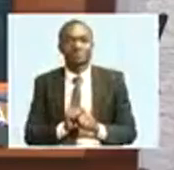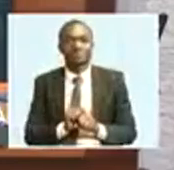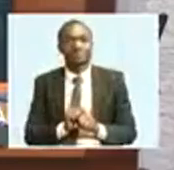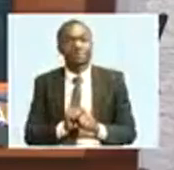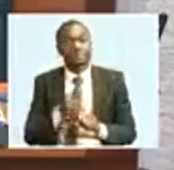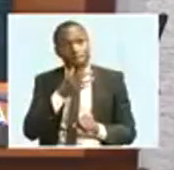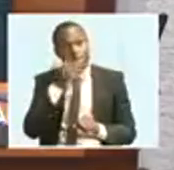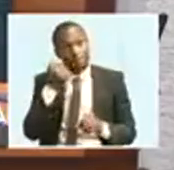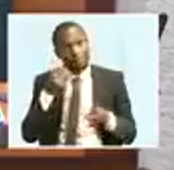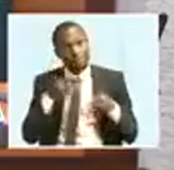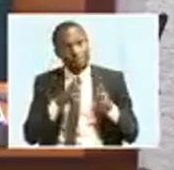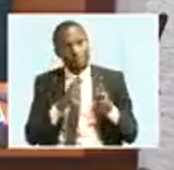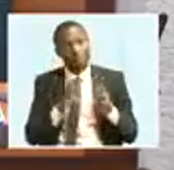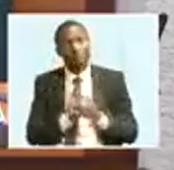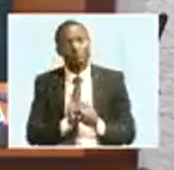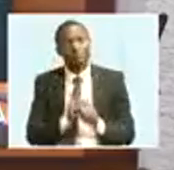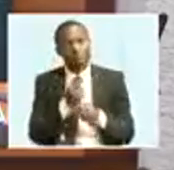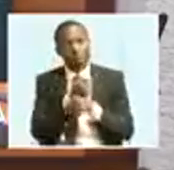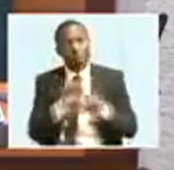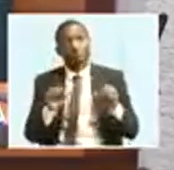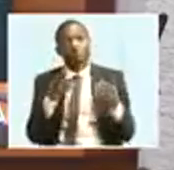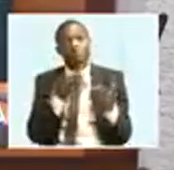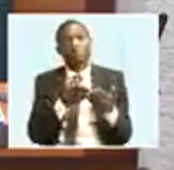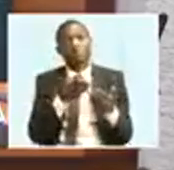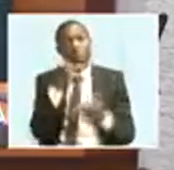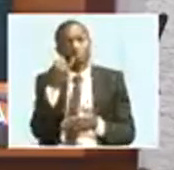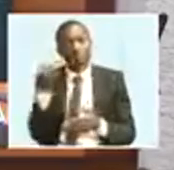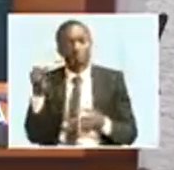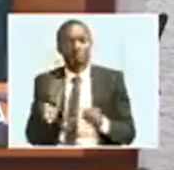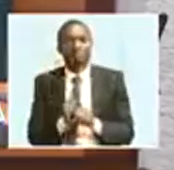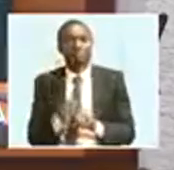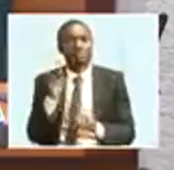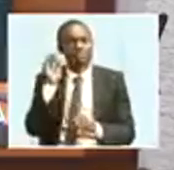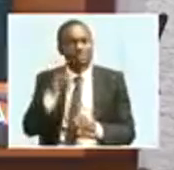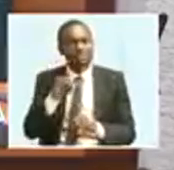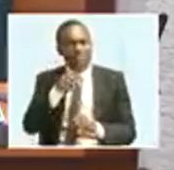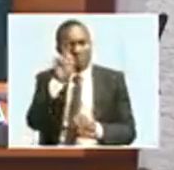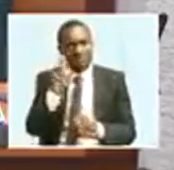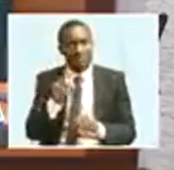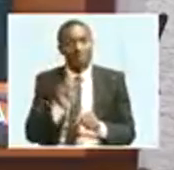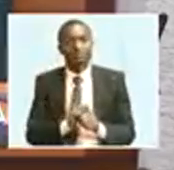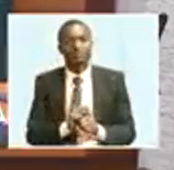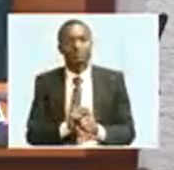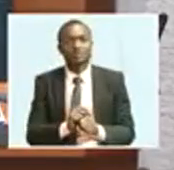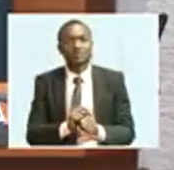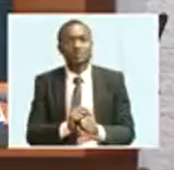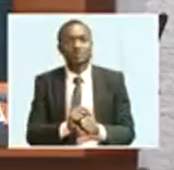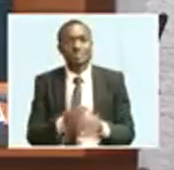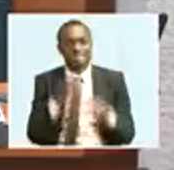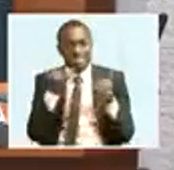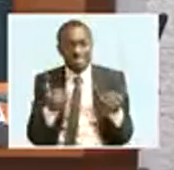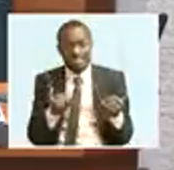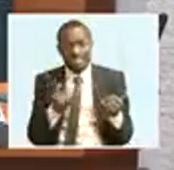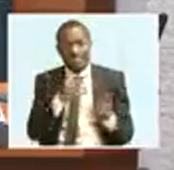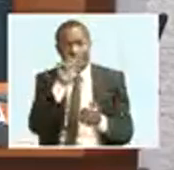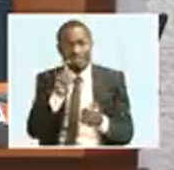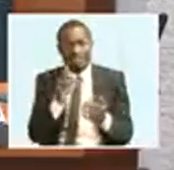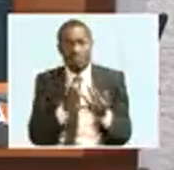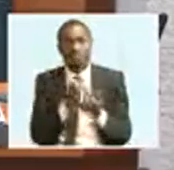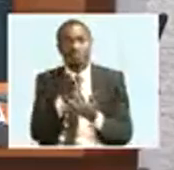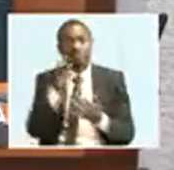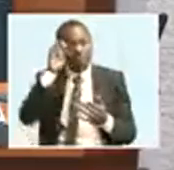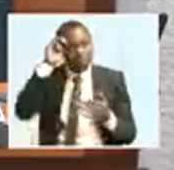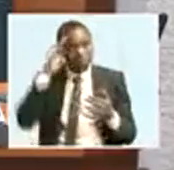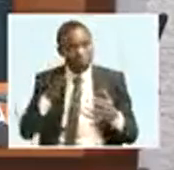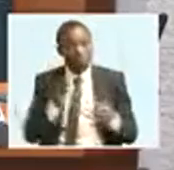the best way to confront this issue is to put in a question, even an urgent question, through the minister